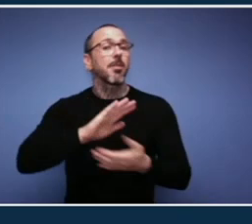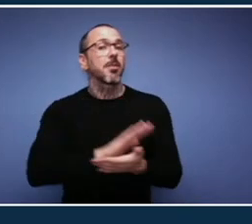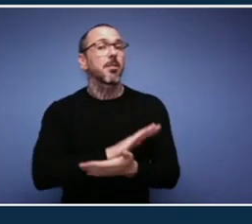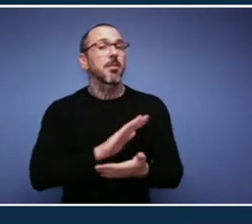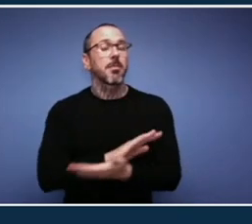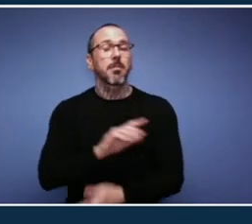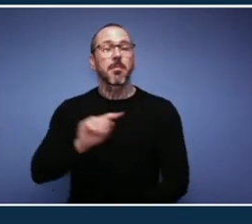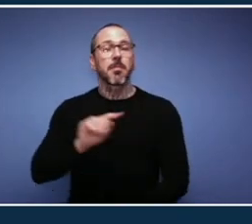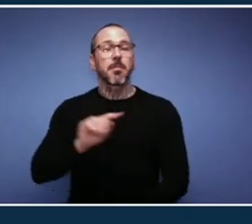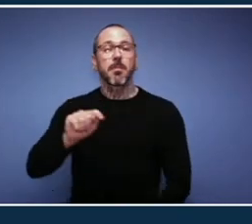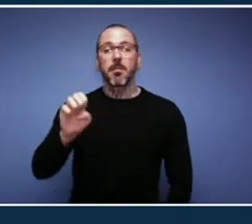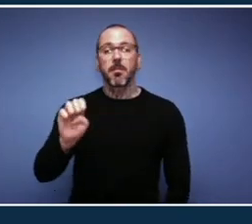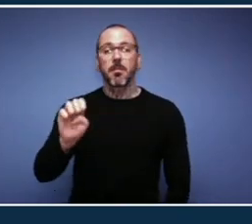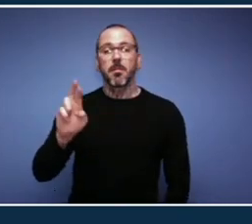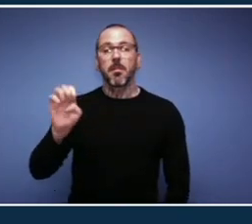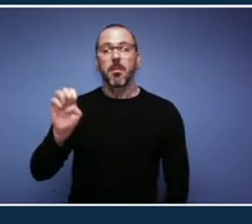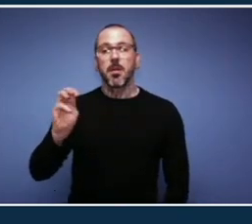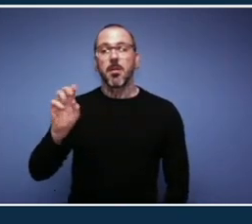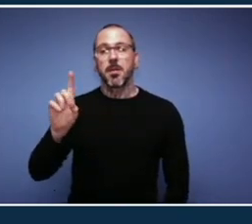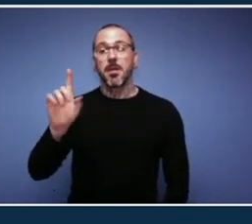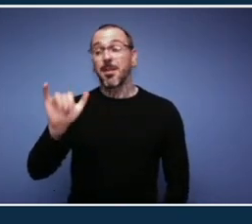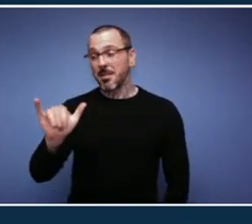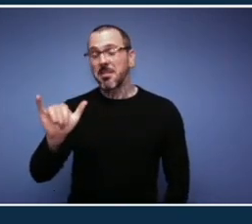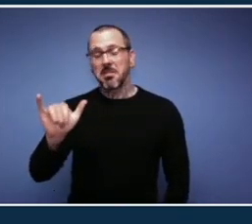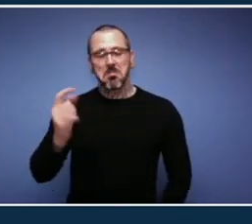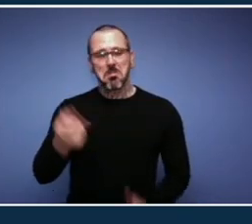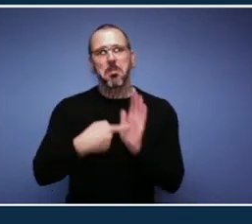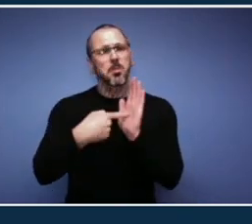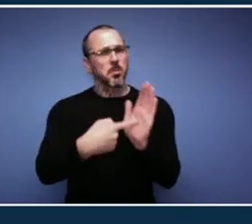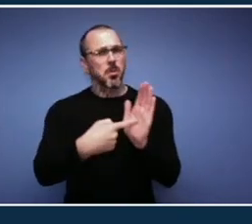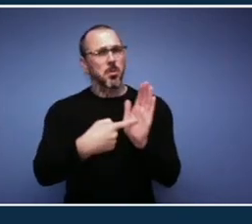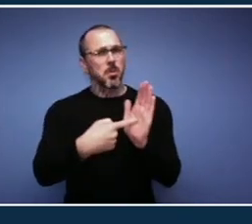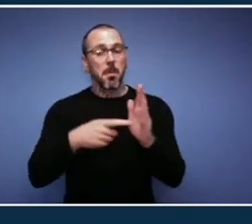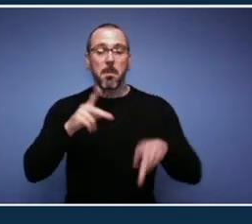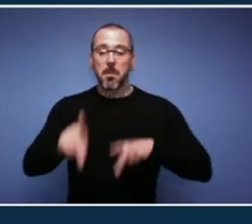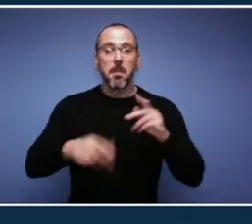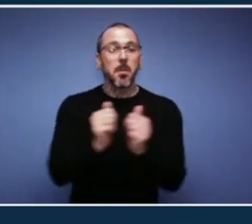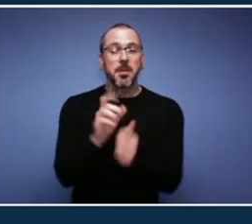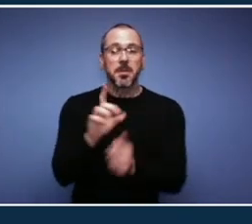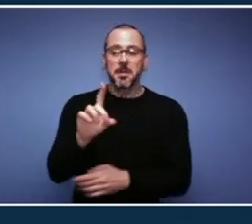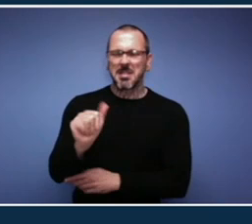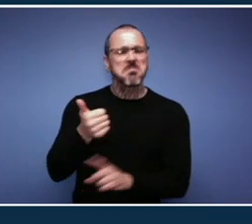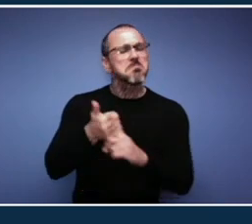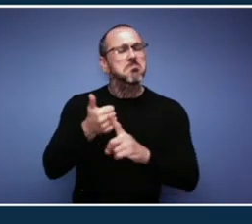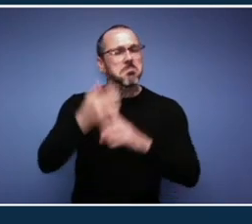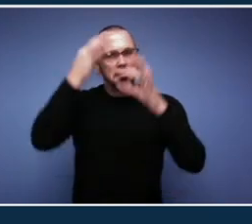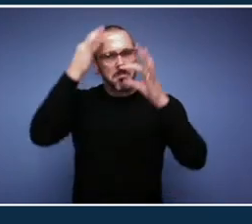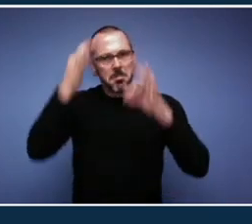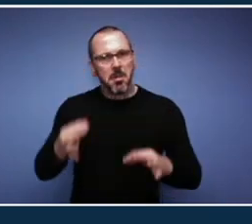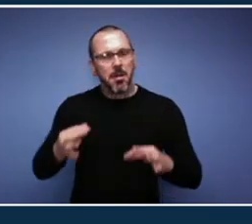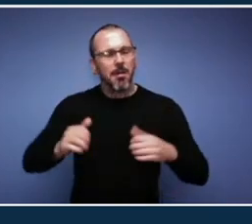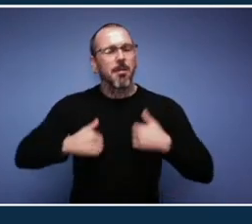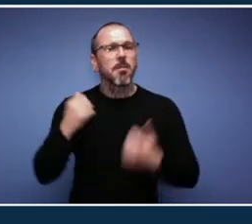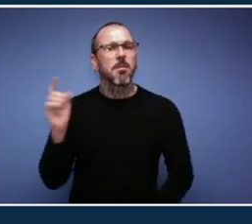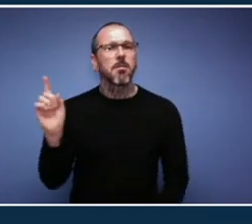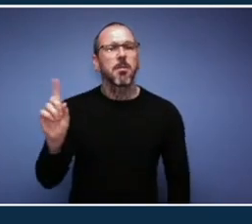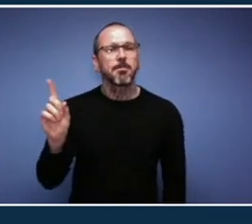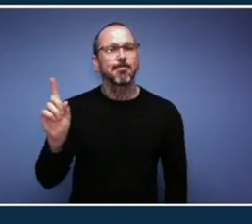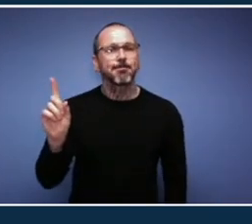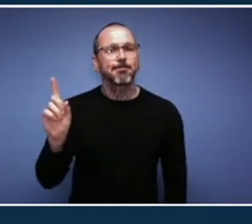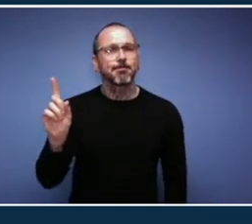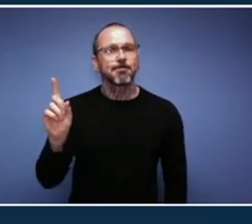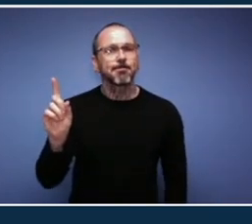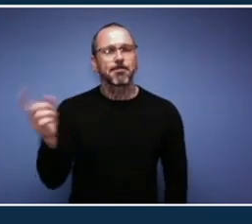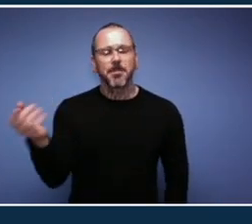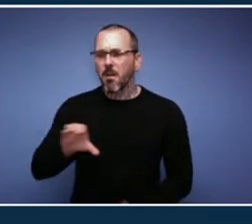persons with disabilities will not have the right to choose where they live and will not be going to somewhere where there's just a